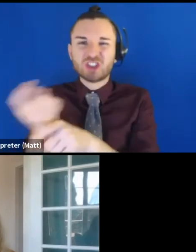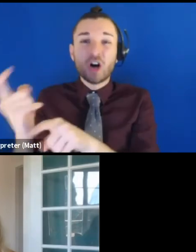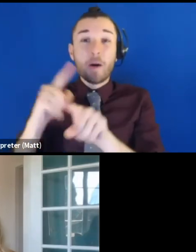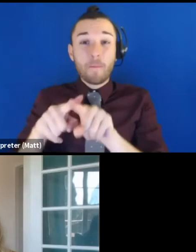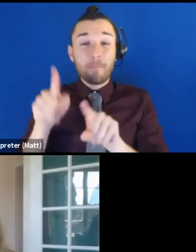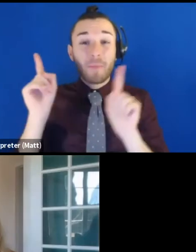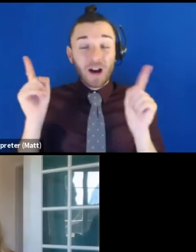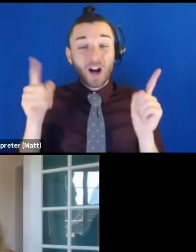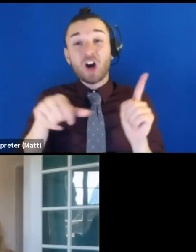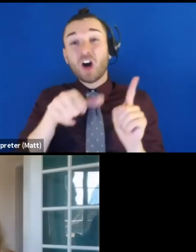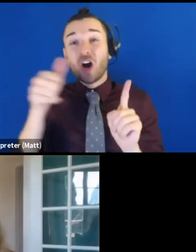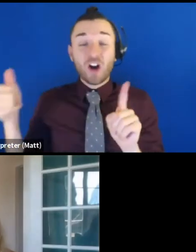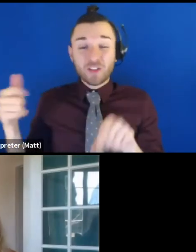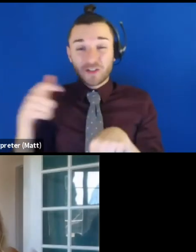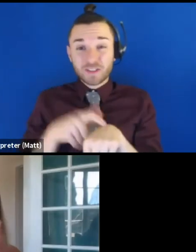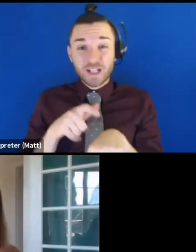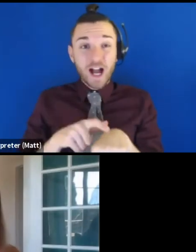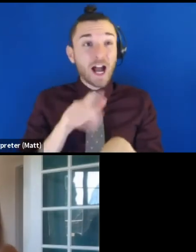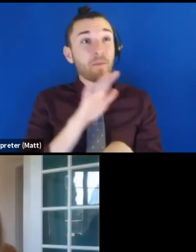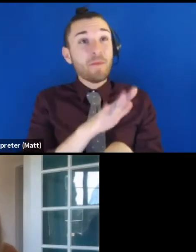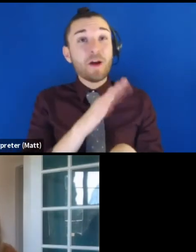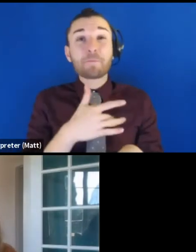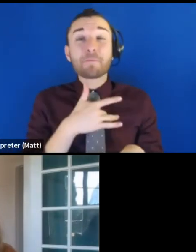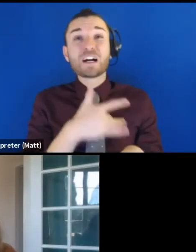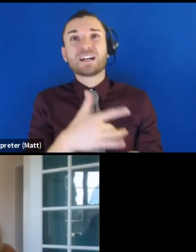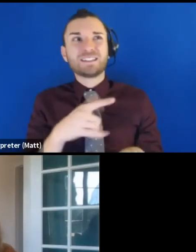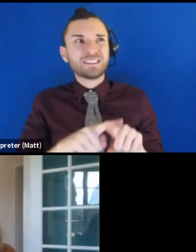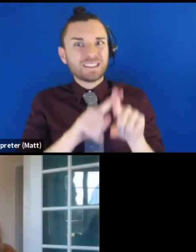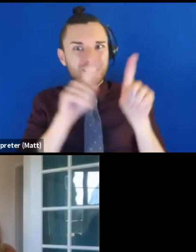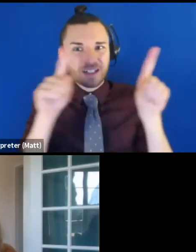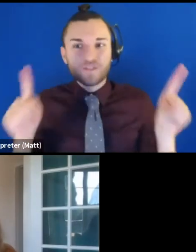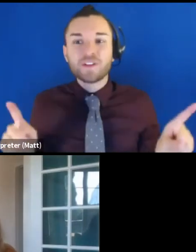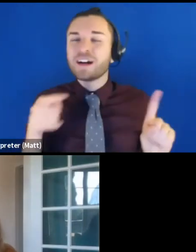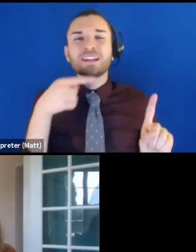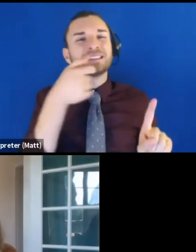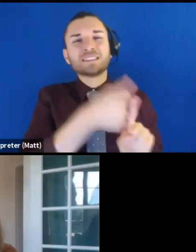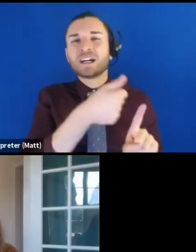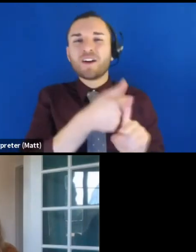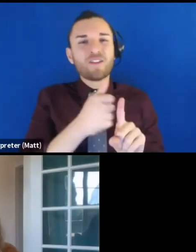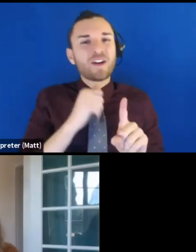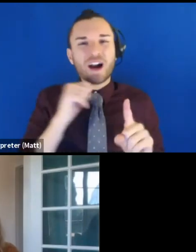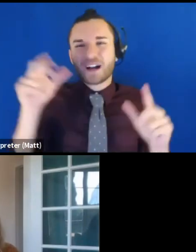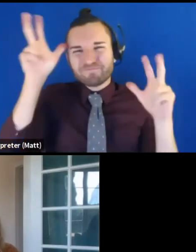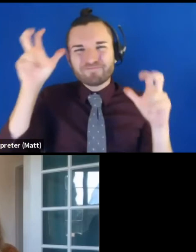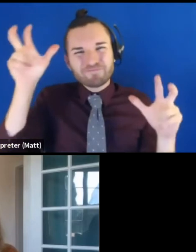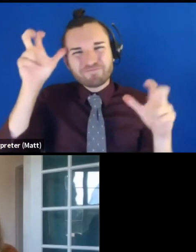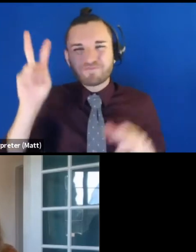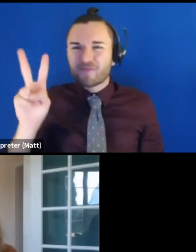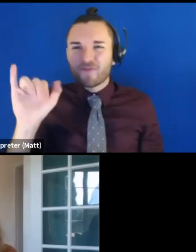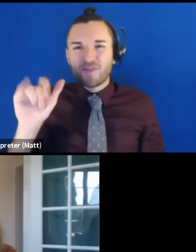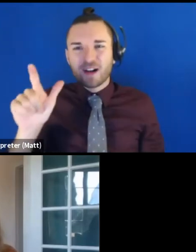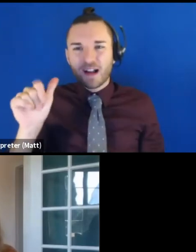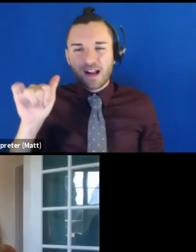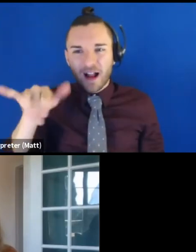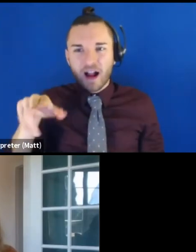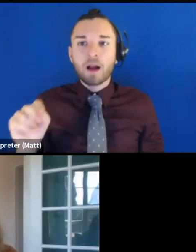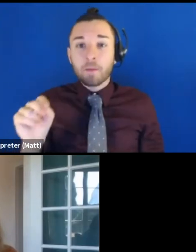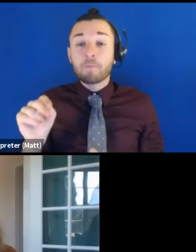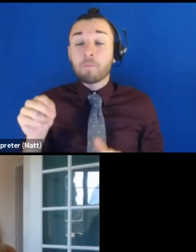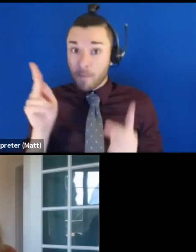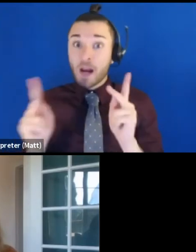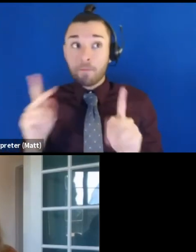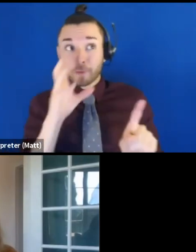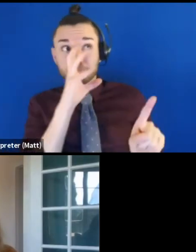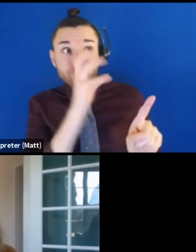to them. Like, they're not a villain in the story. They actually have enough magnetism that despite their bad behavior, they